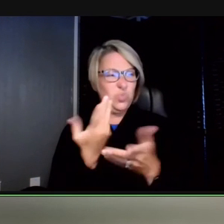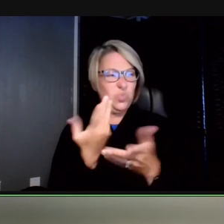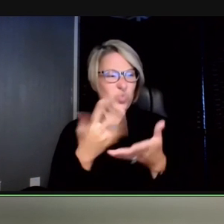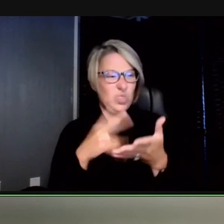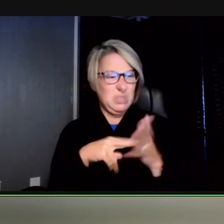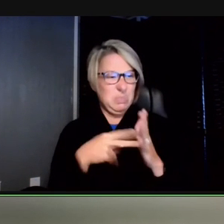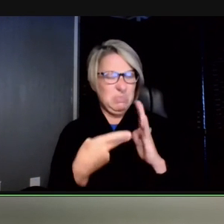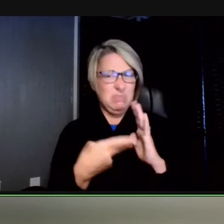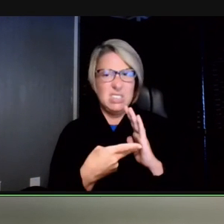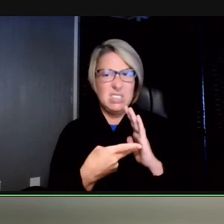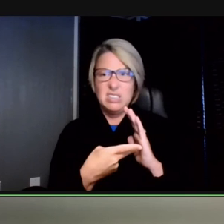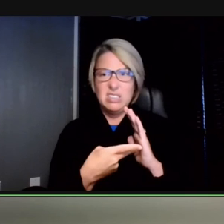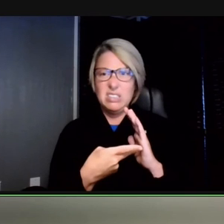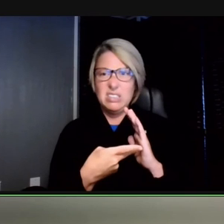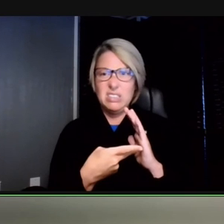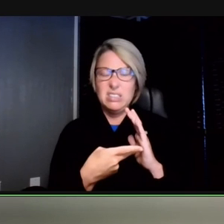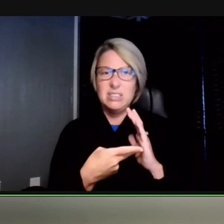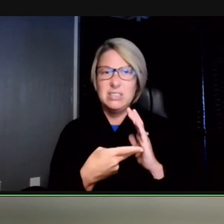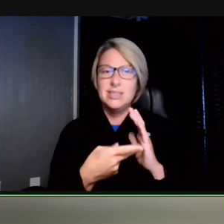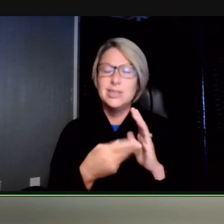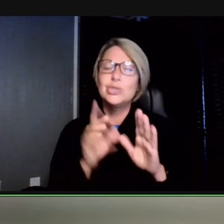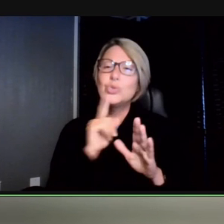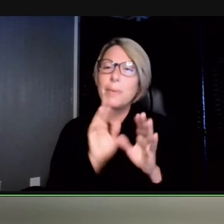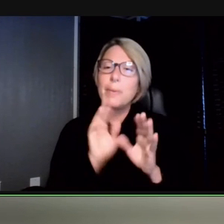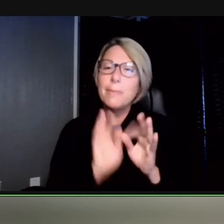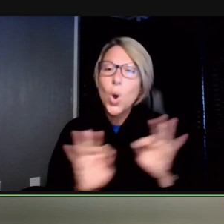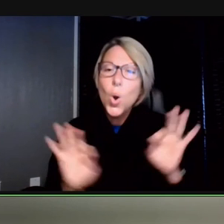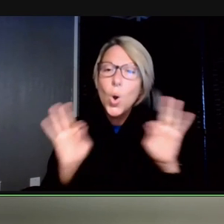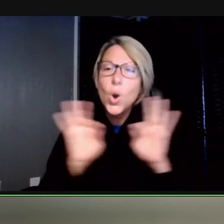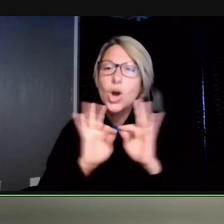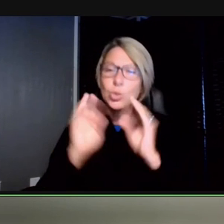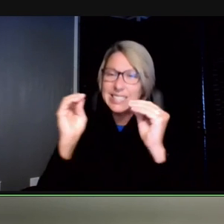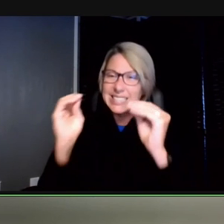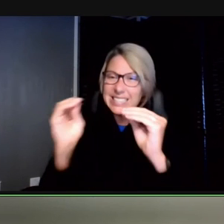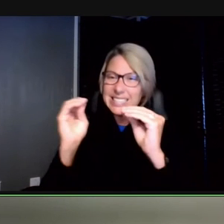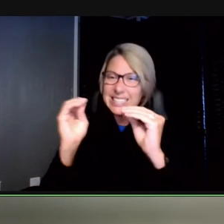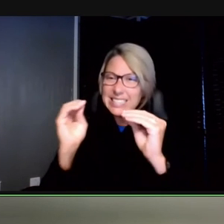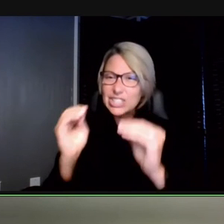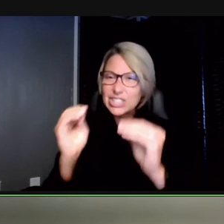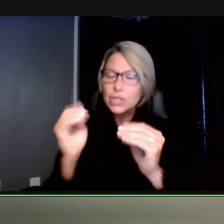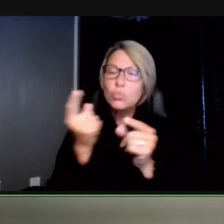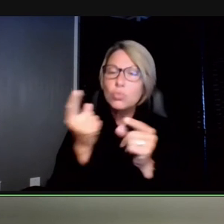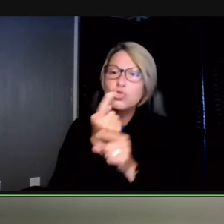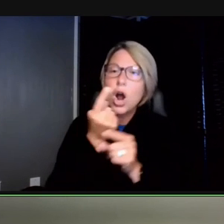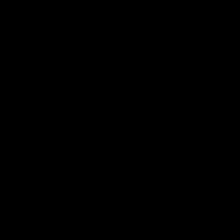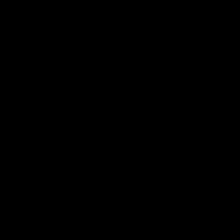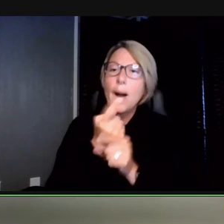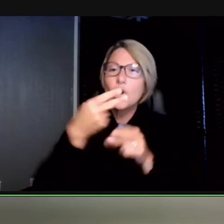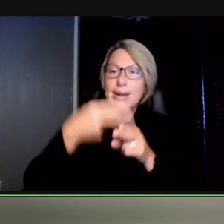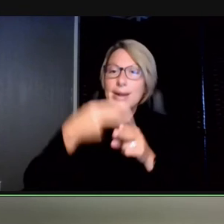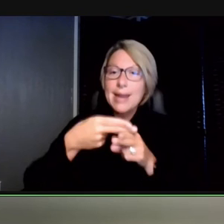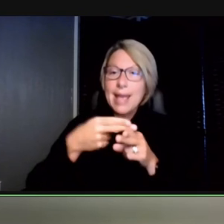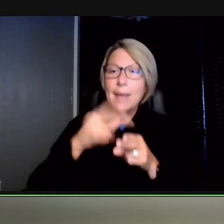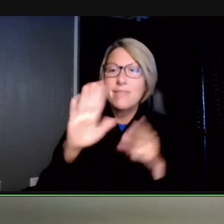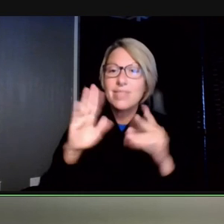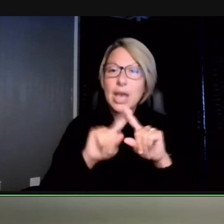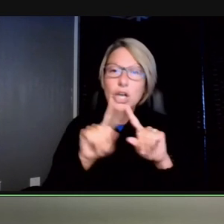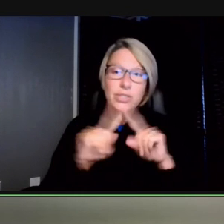biggest gift that you can give any child is to teach them the proper name of their body